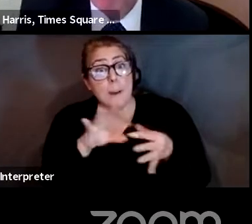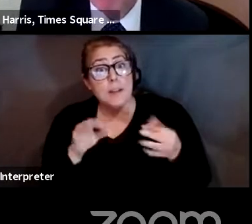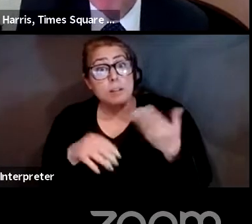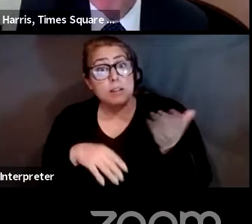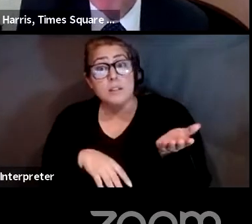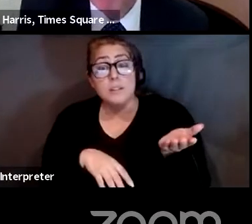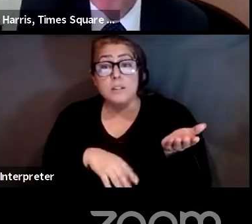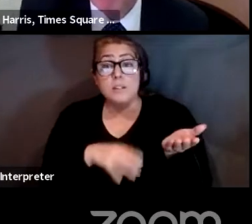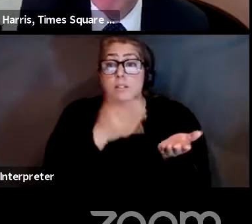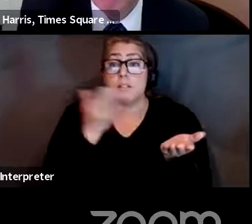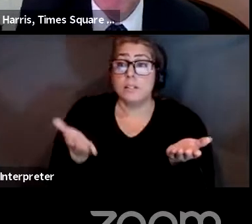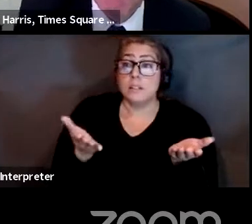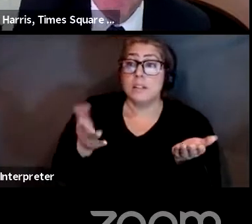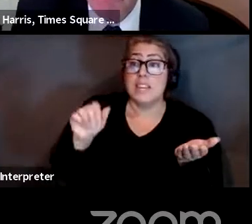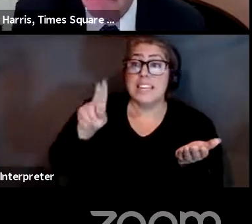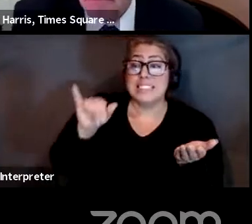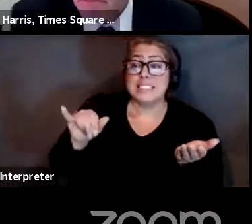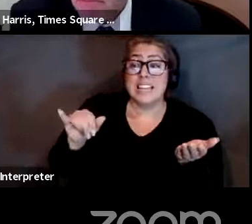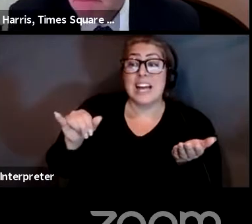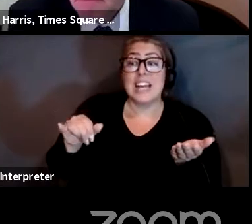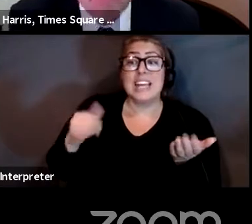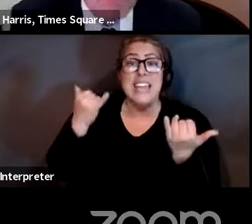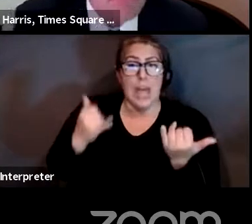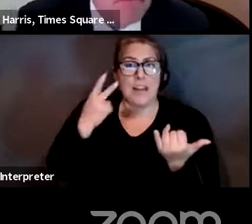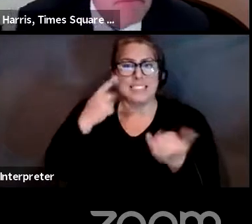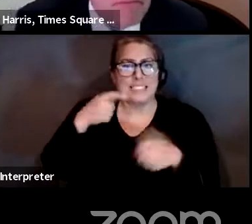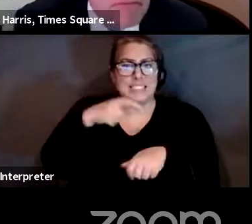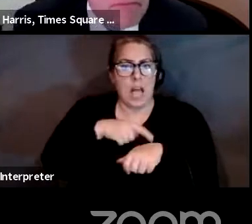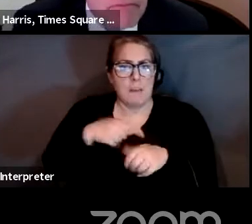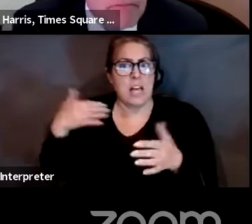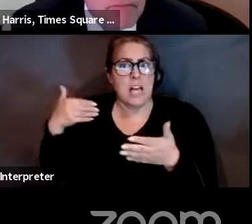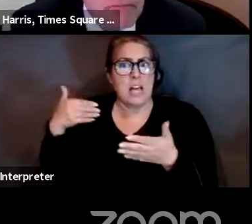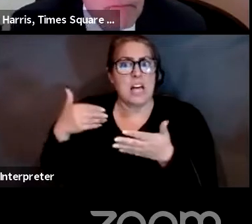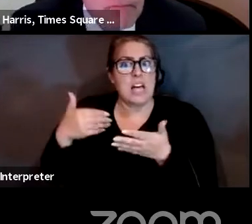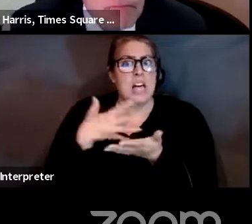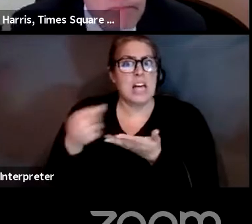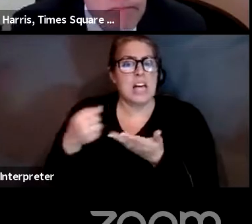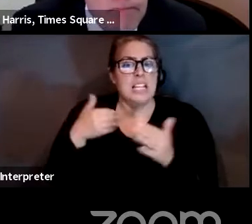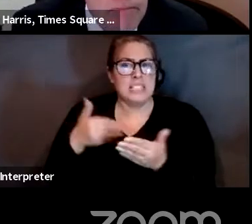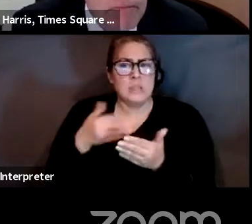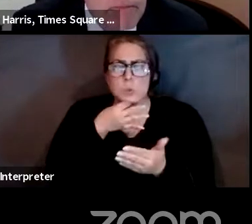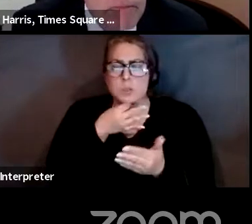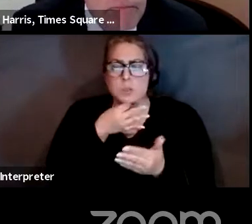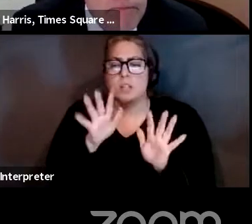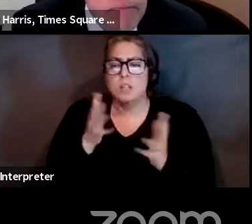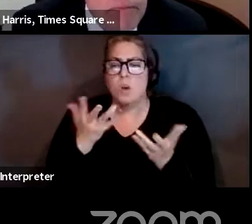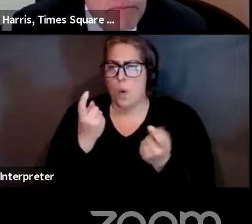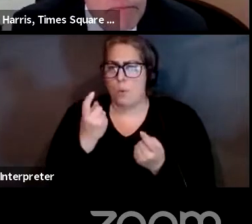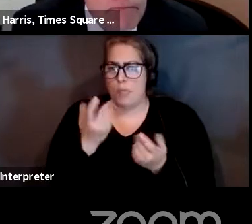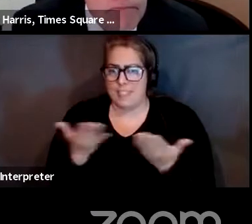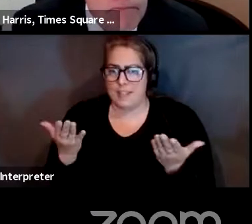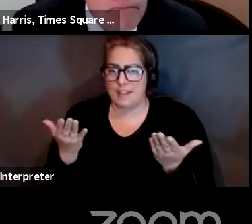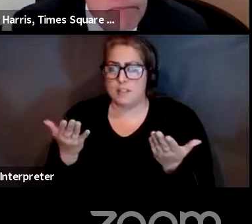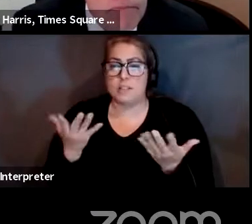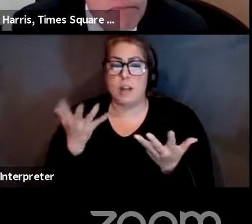So now I see we're starting to run a little low on time. There was one other thing I wanted to get